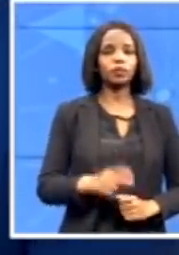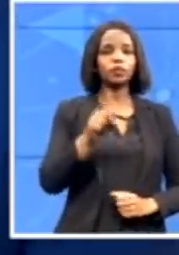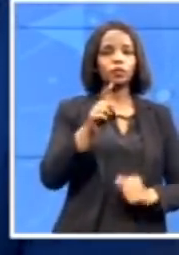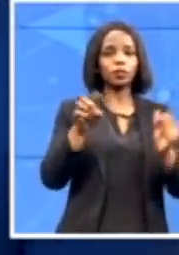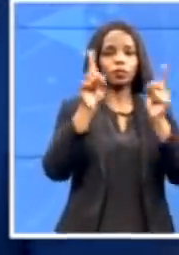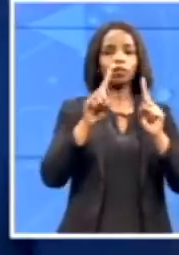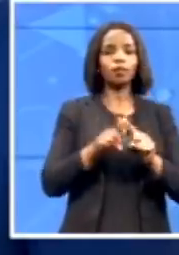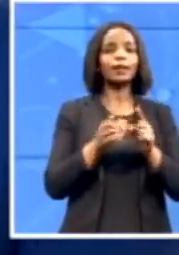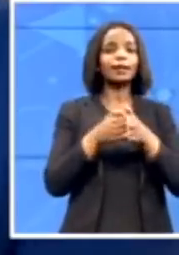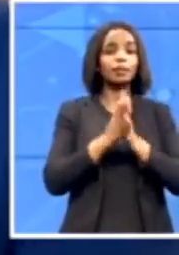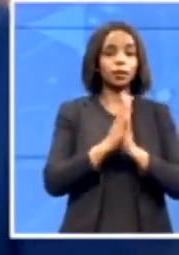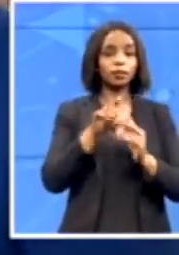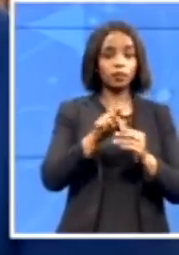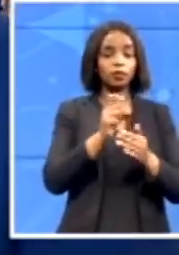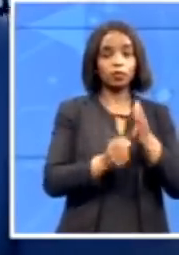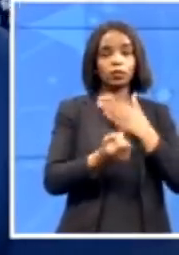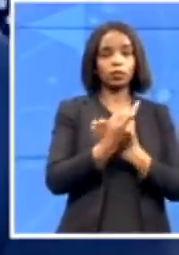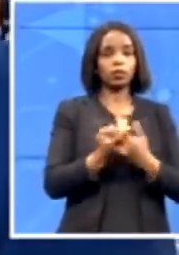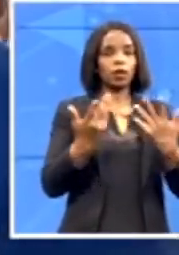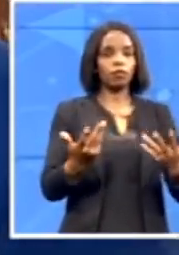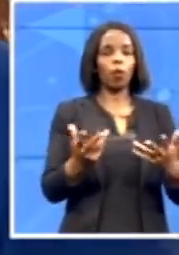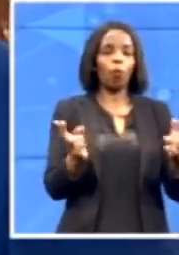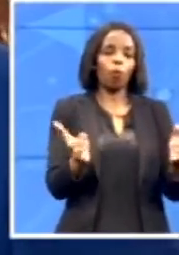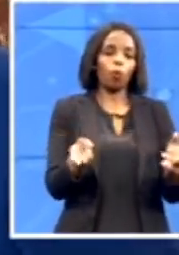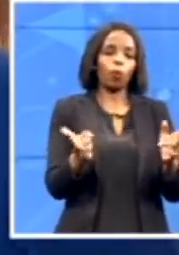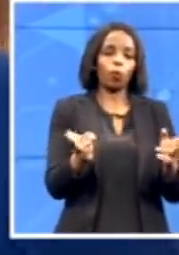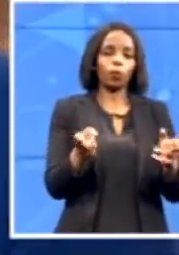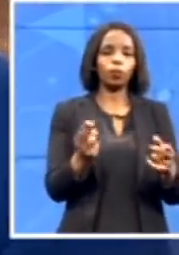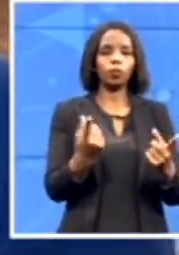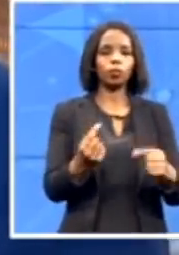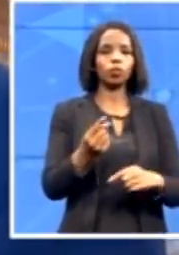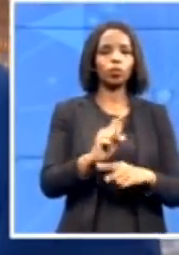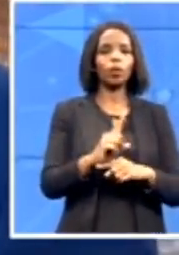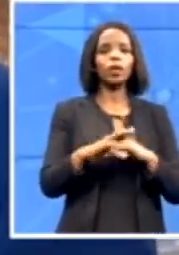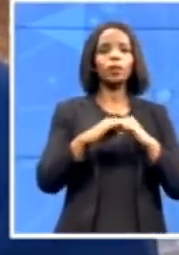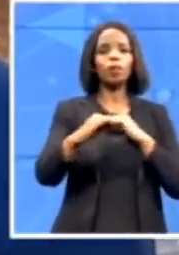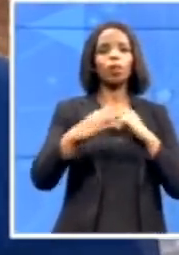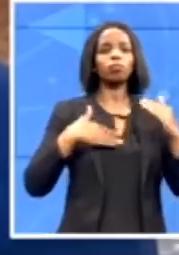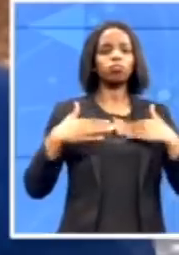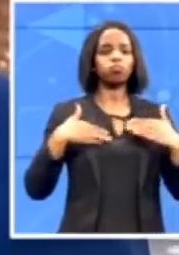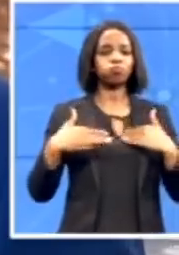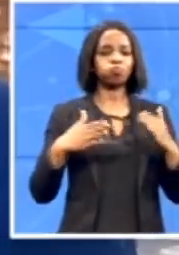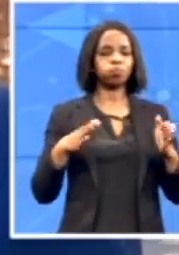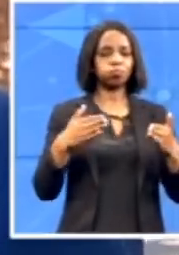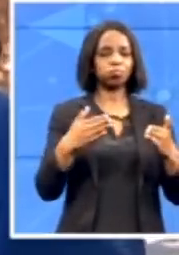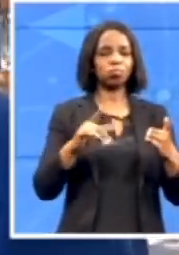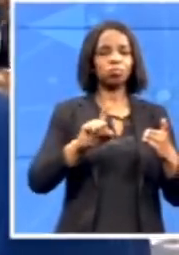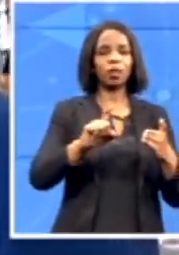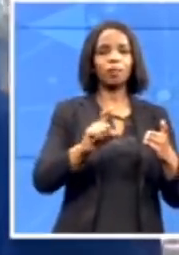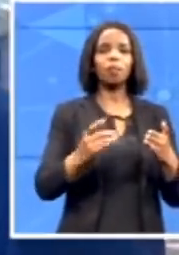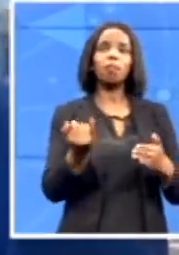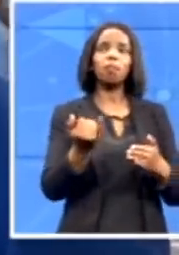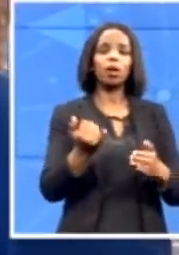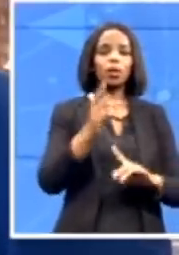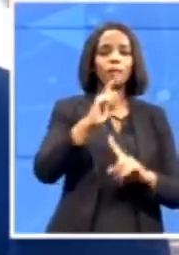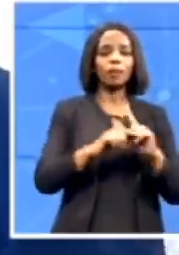prosecute, ordinarily, it's purely administrative or mostly administrative, where one would say, you know, the person who is prosecuting me in this